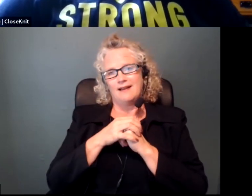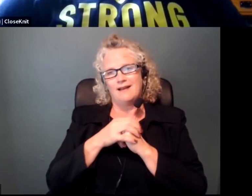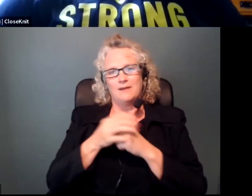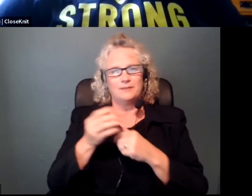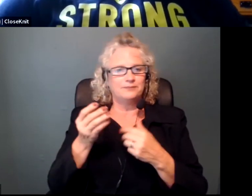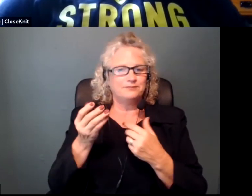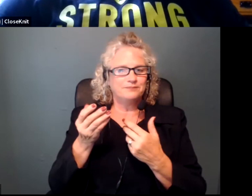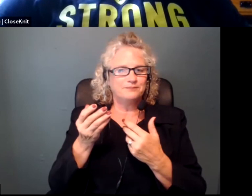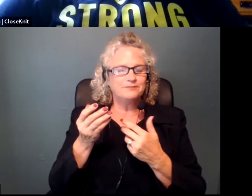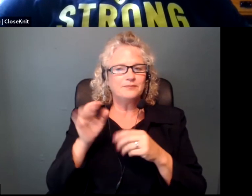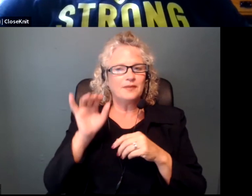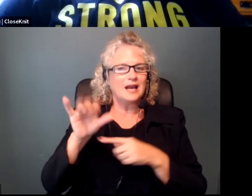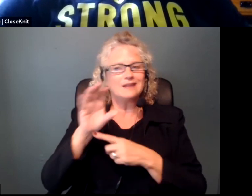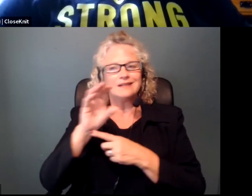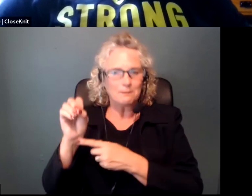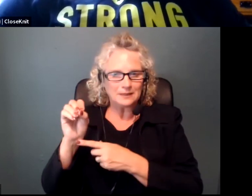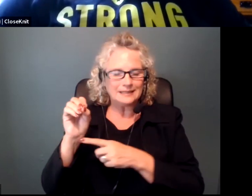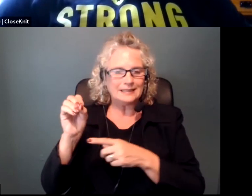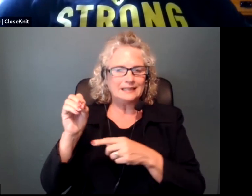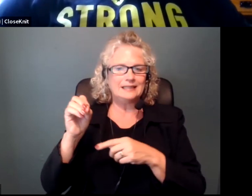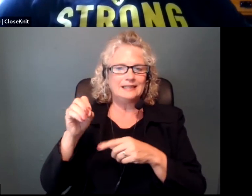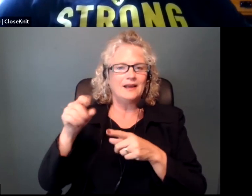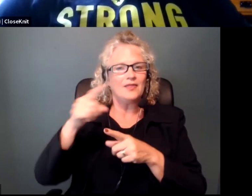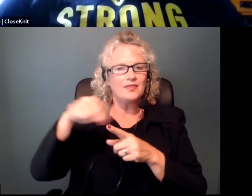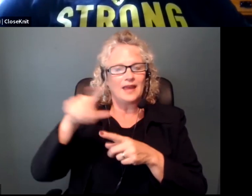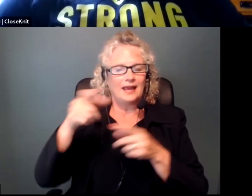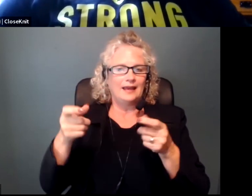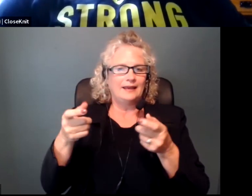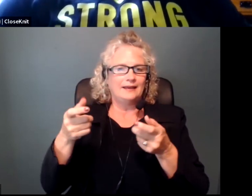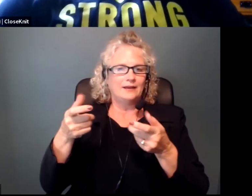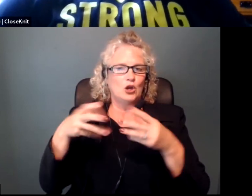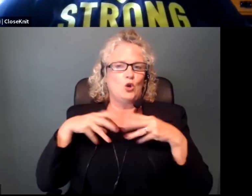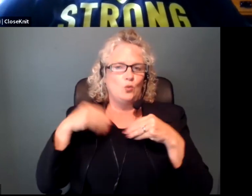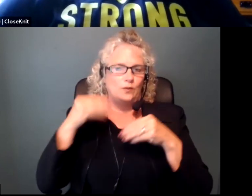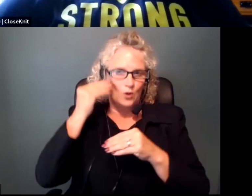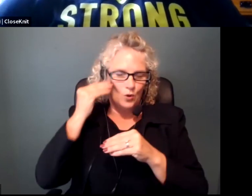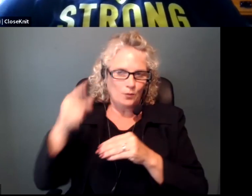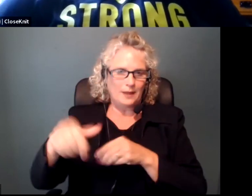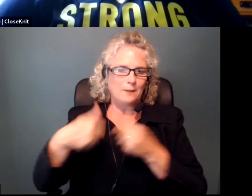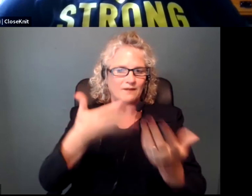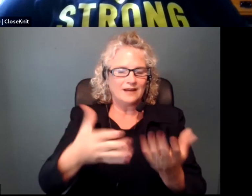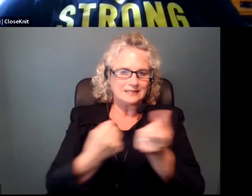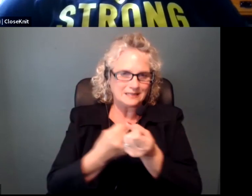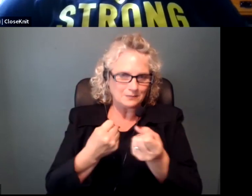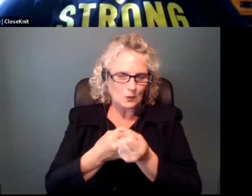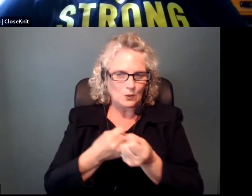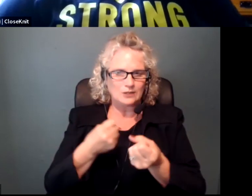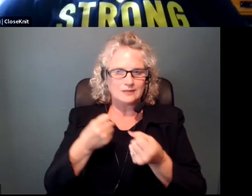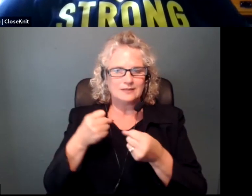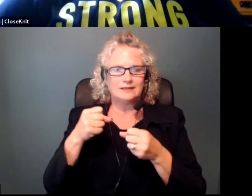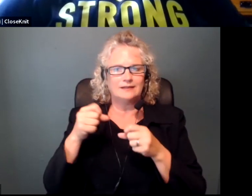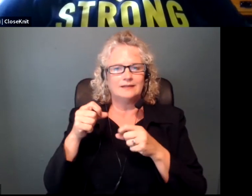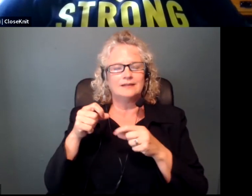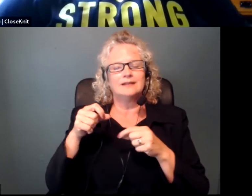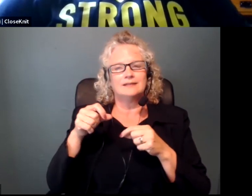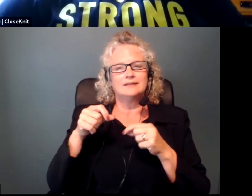or the entity, the company that is doing all of the supports for someone is owning it. They're providing